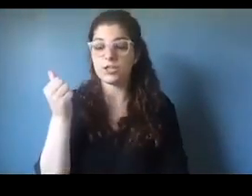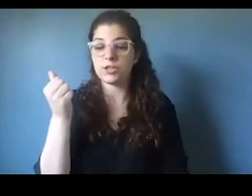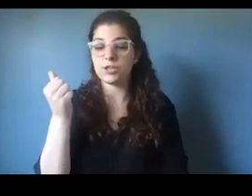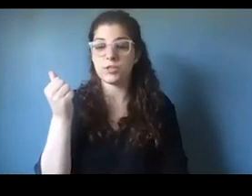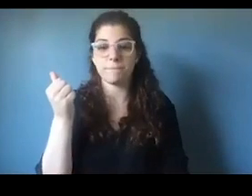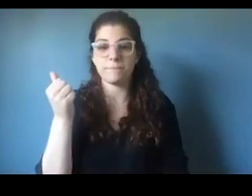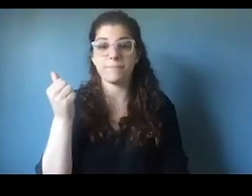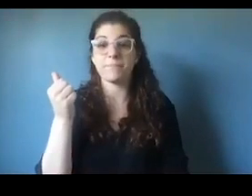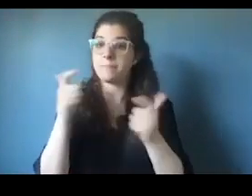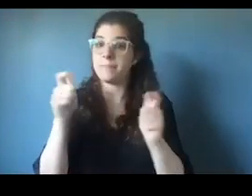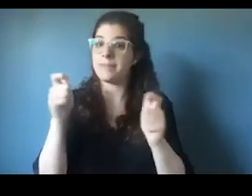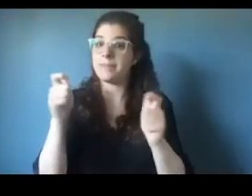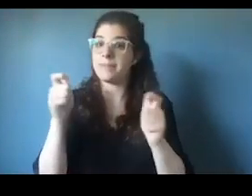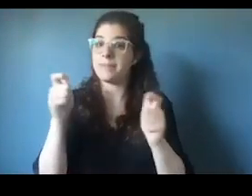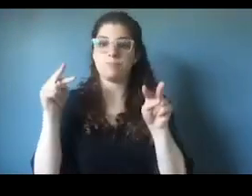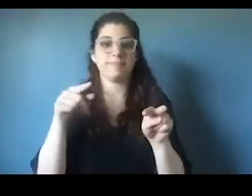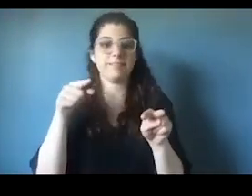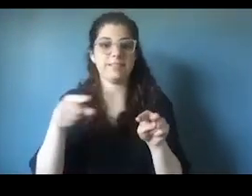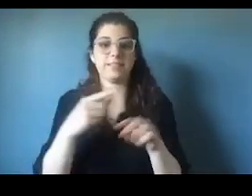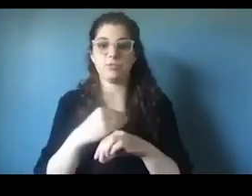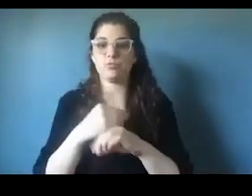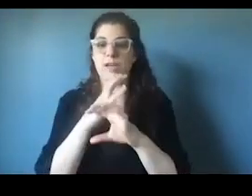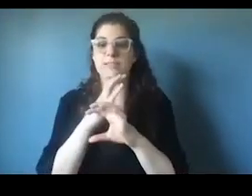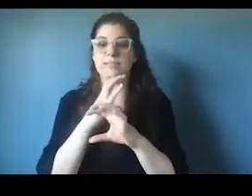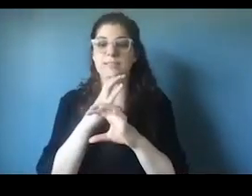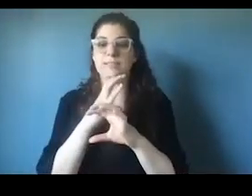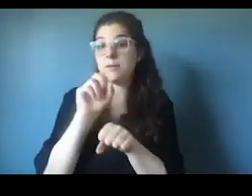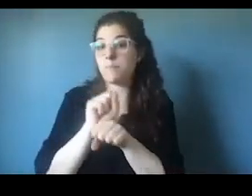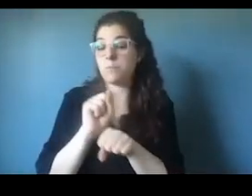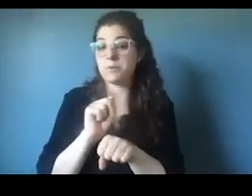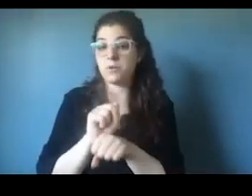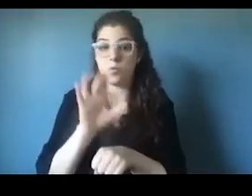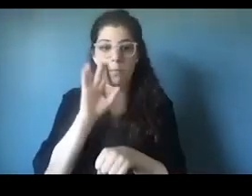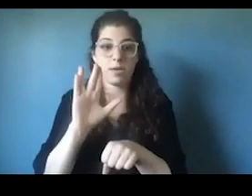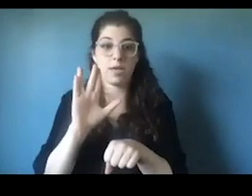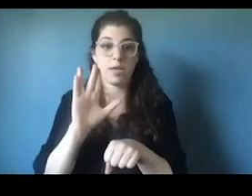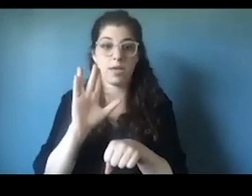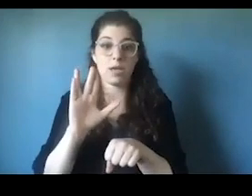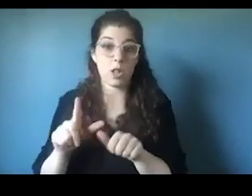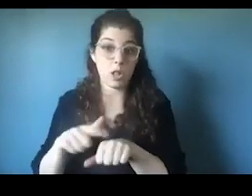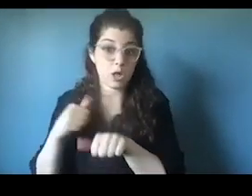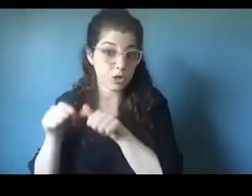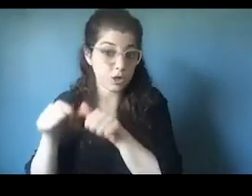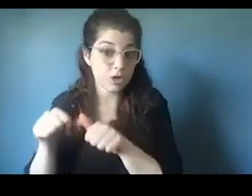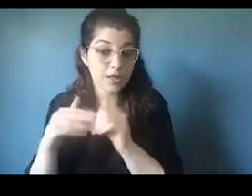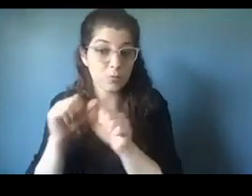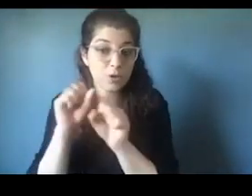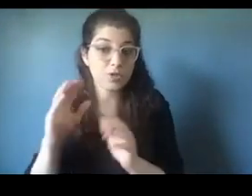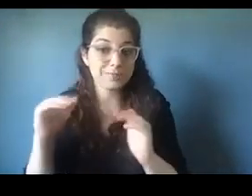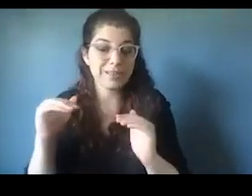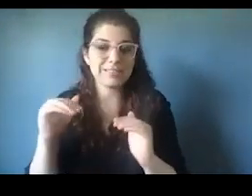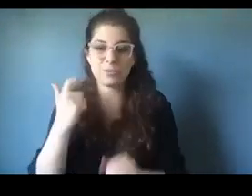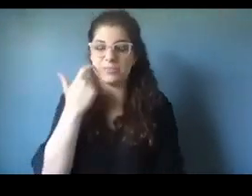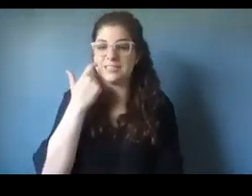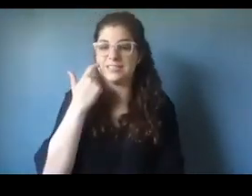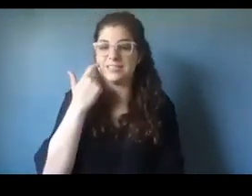Another big thing to pay attention to in this crisis is that unemployment's likely to be a lot longer than workers expect. So in the most recent